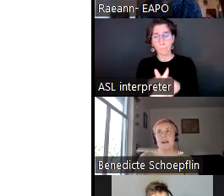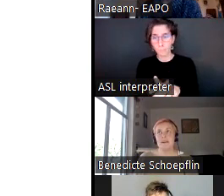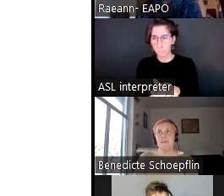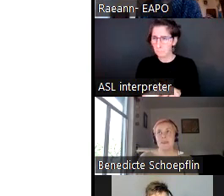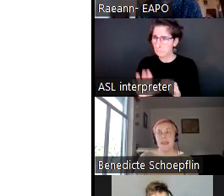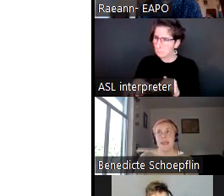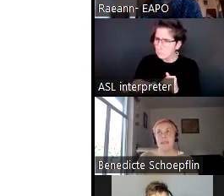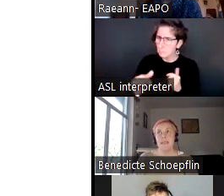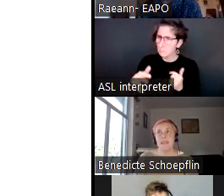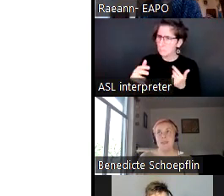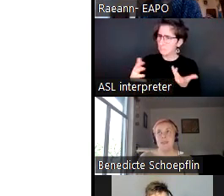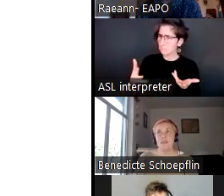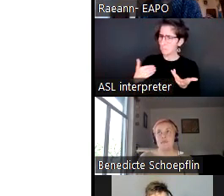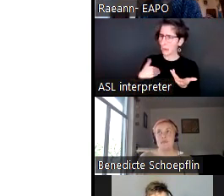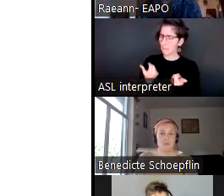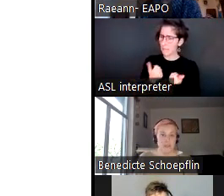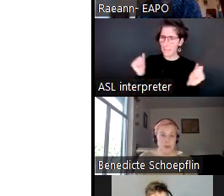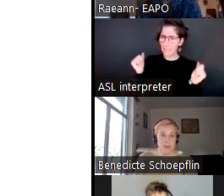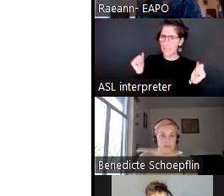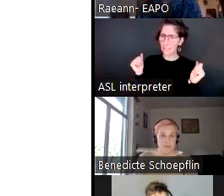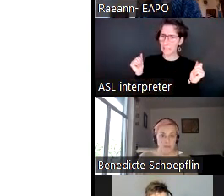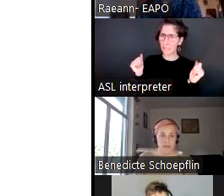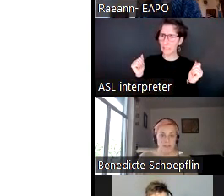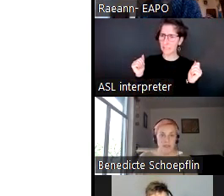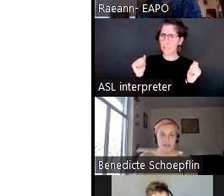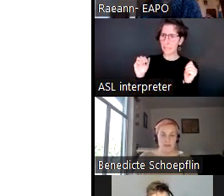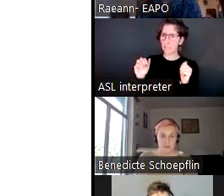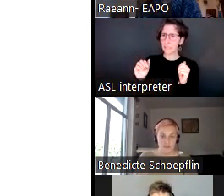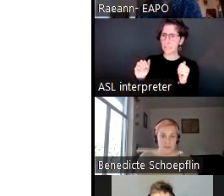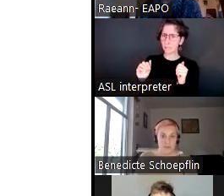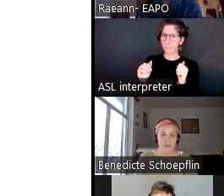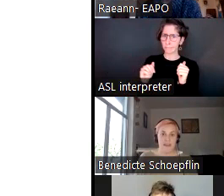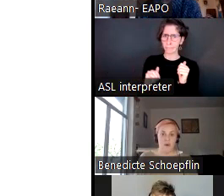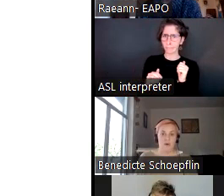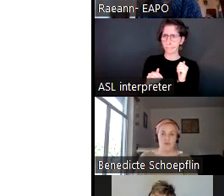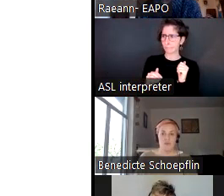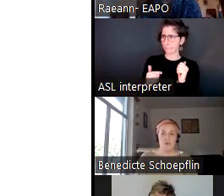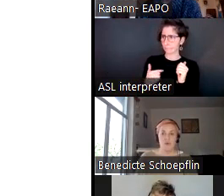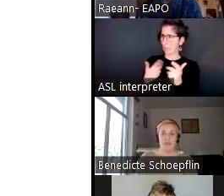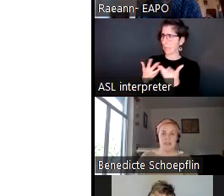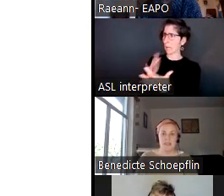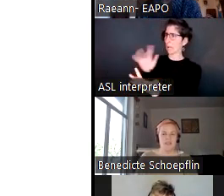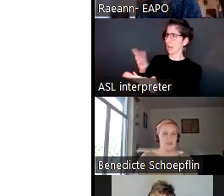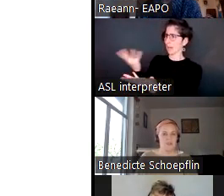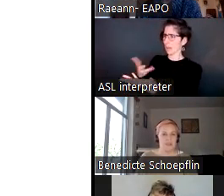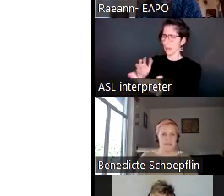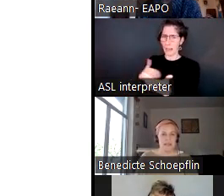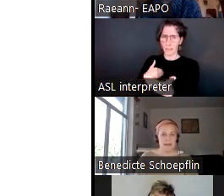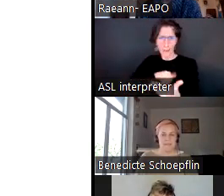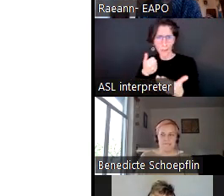there any direct way for somebody to kind of do something, or do you know of is